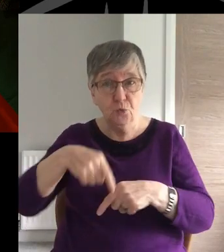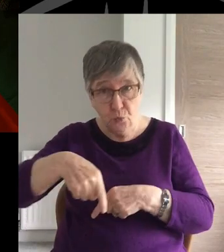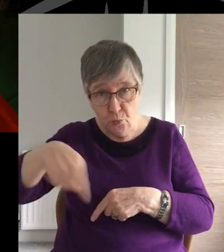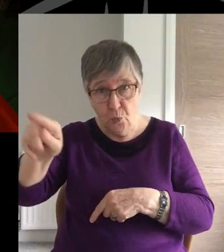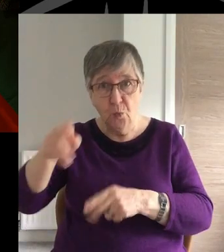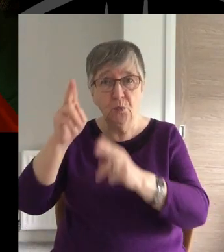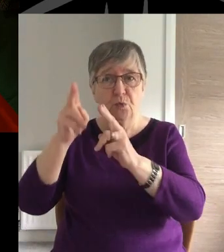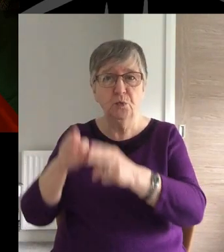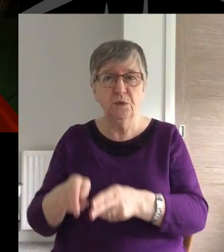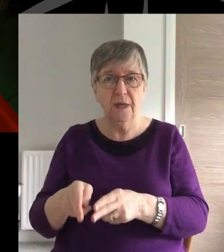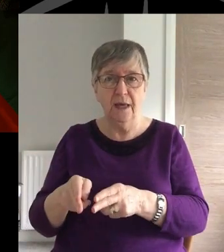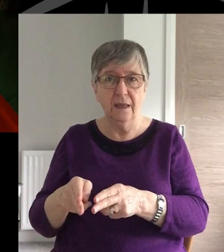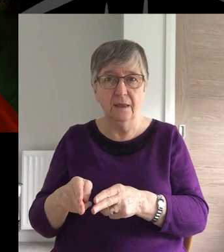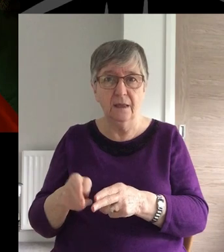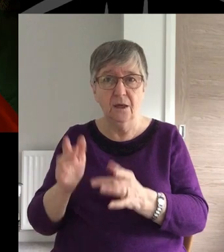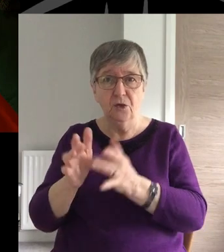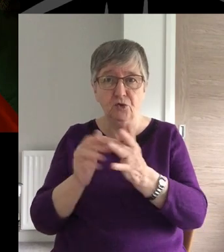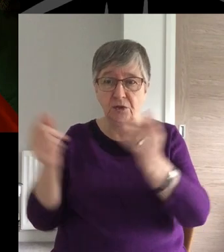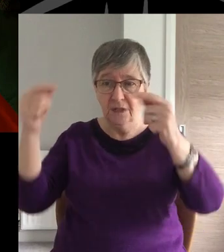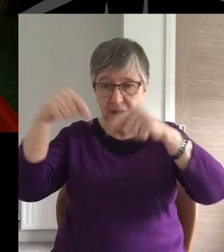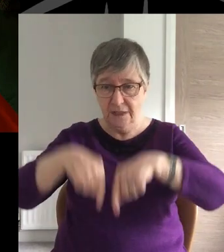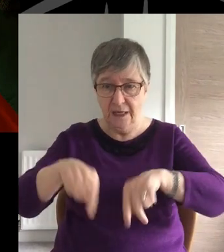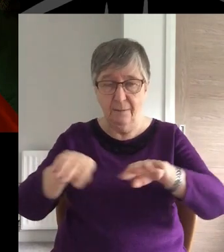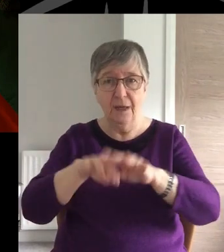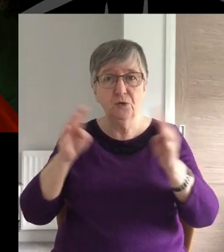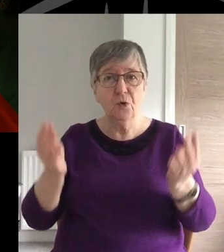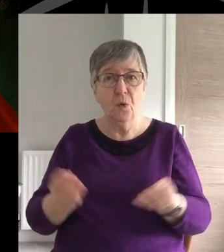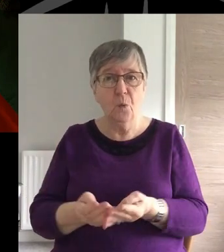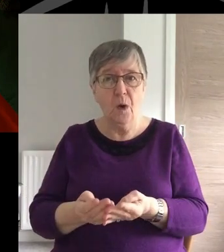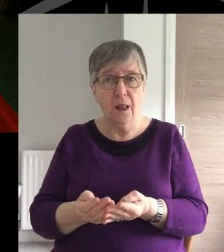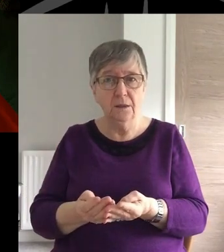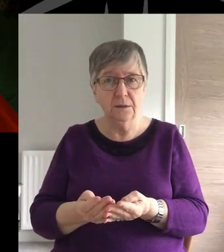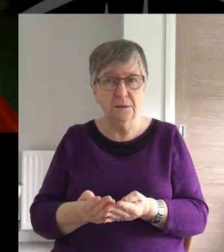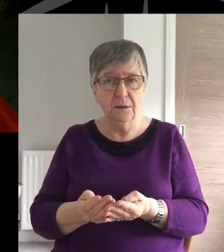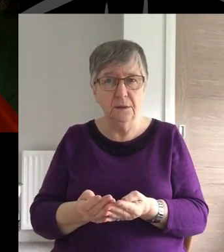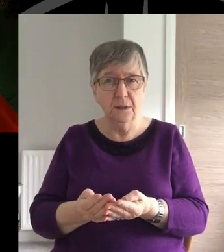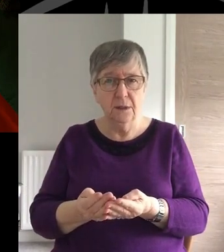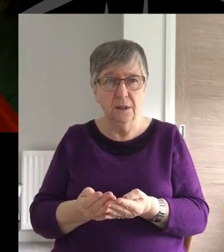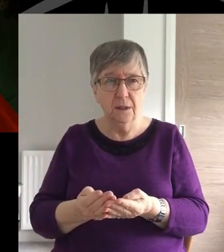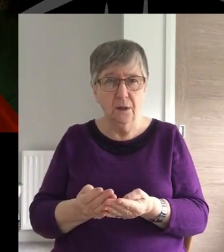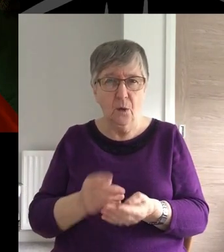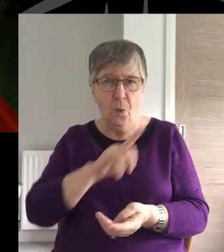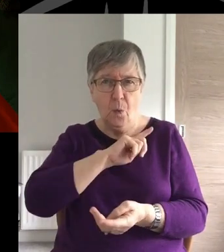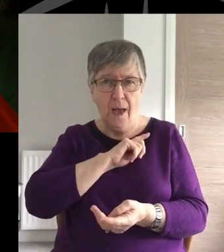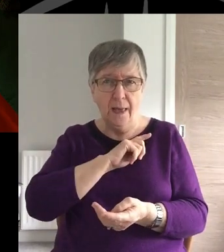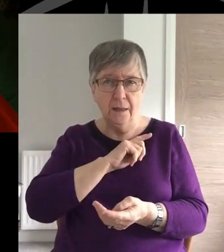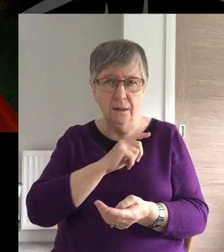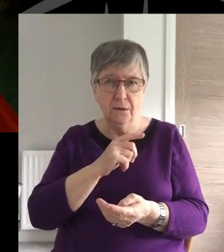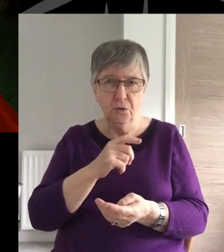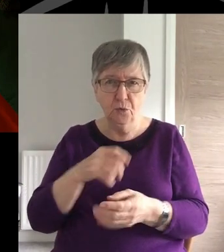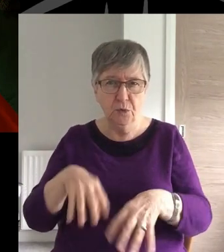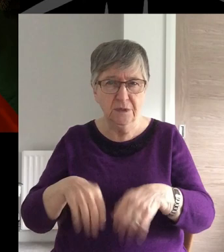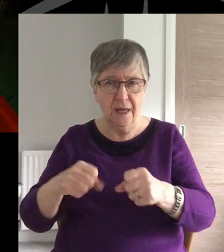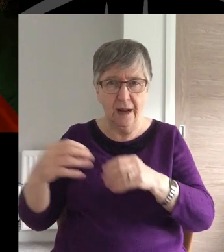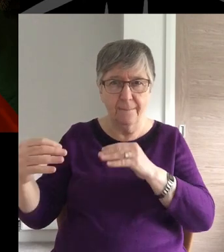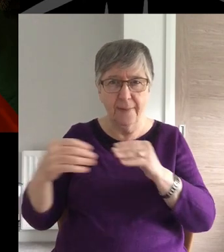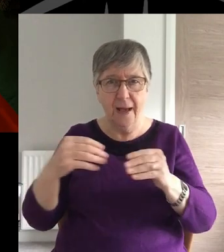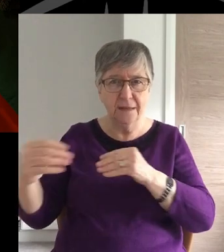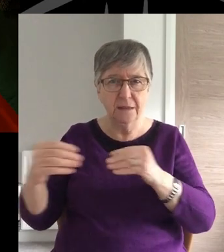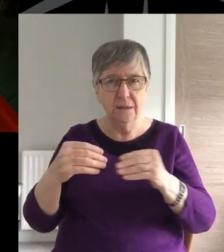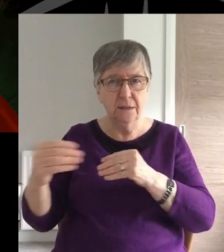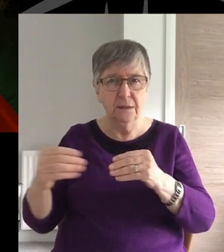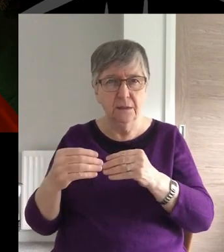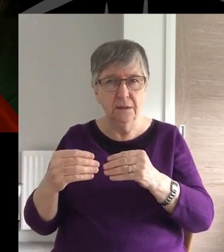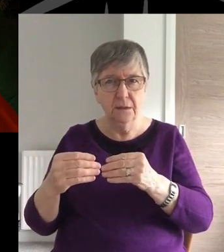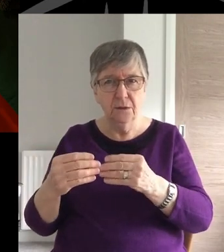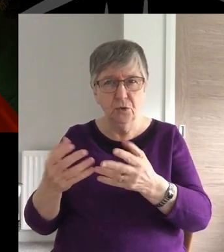to die. His entry into this world was in order to enter into a battle on our behalf, to take